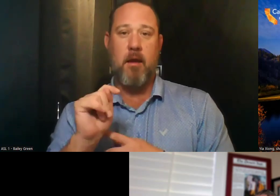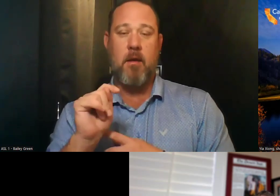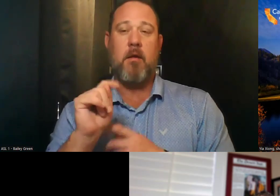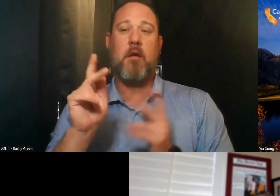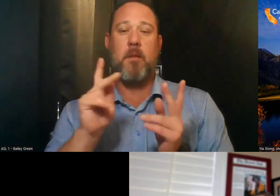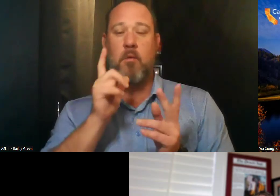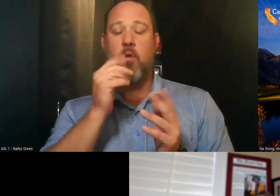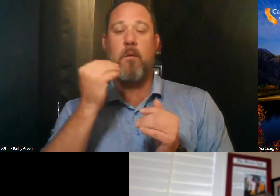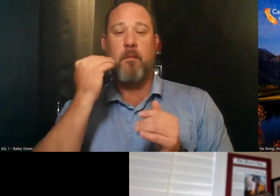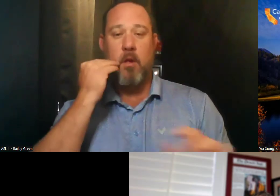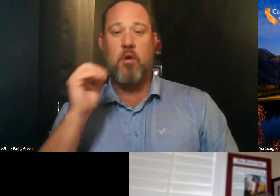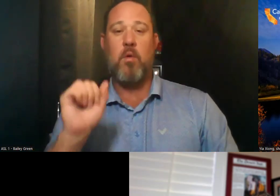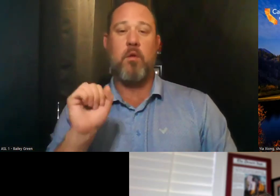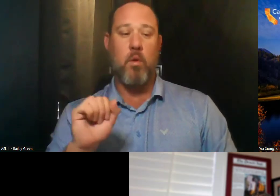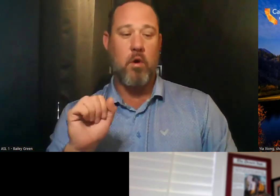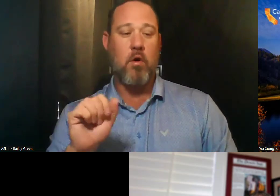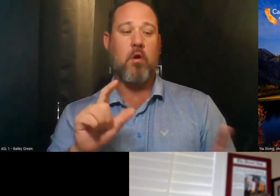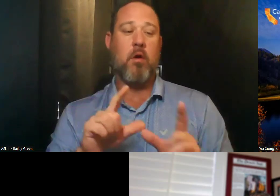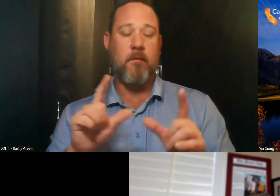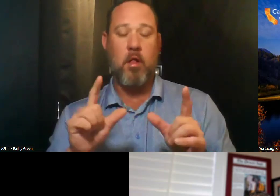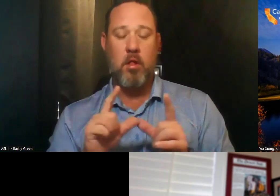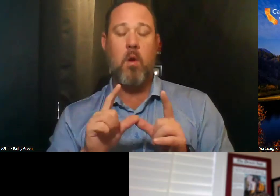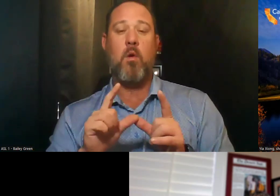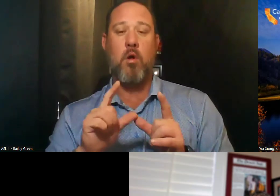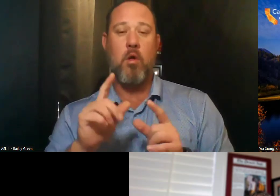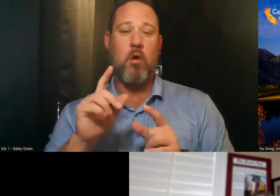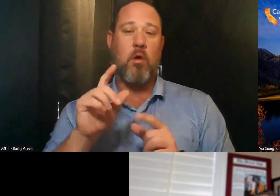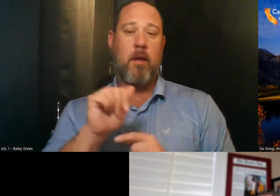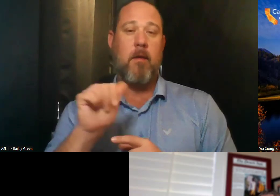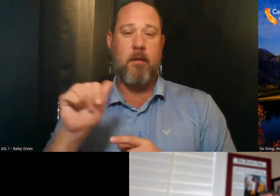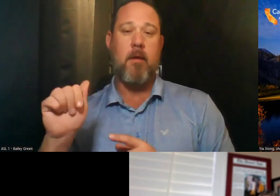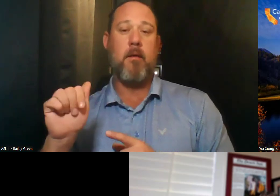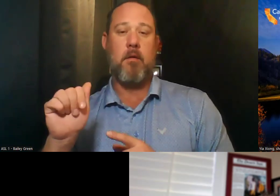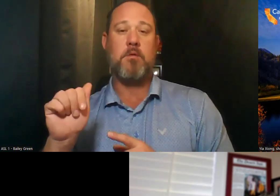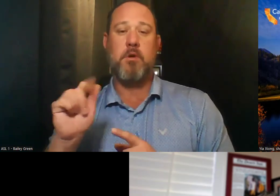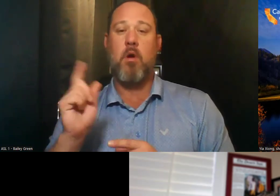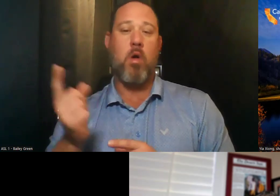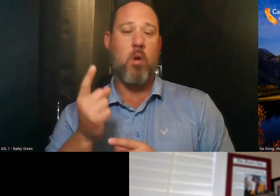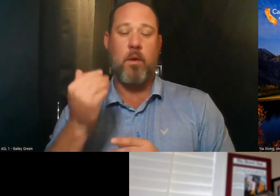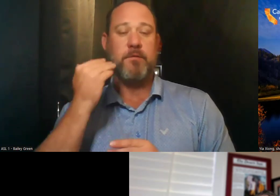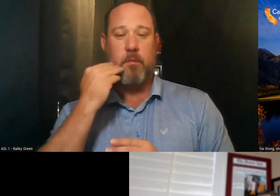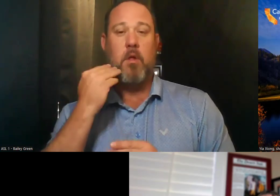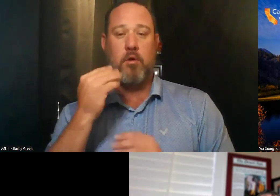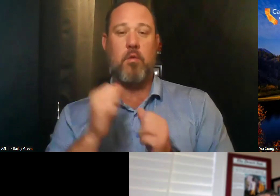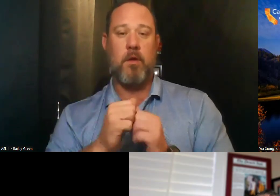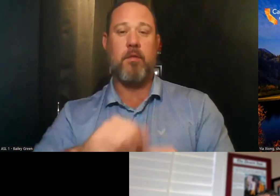who are familiar with the work of their local AAAs are always familiar with